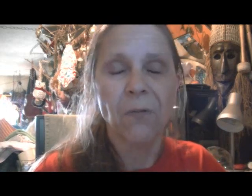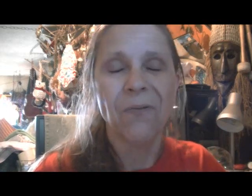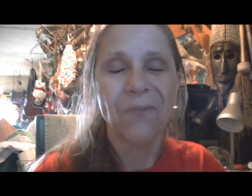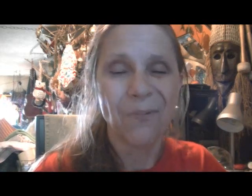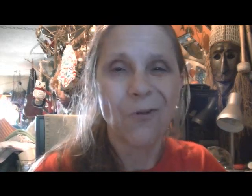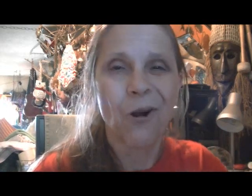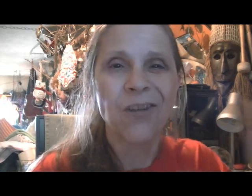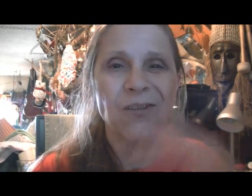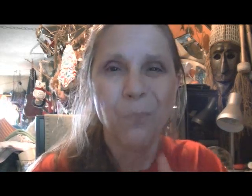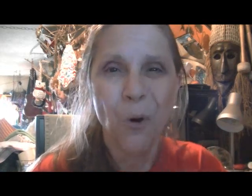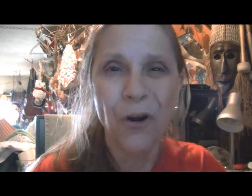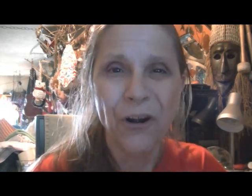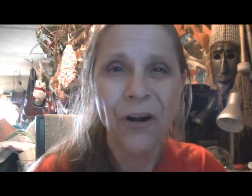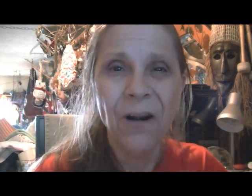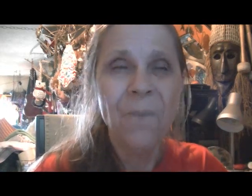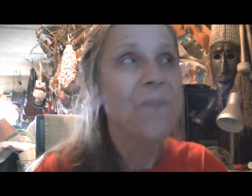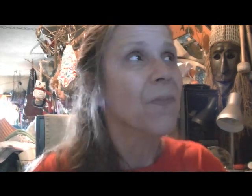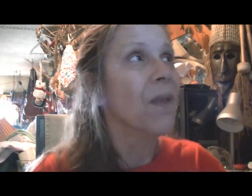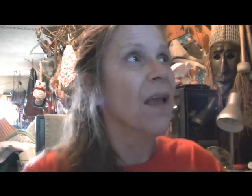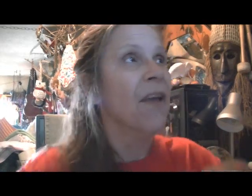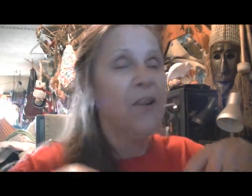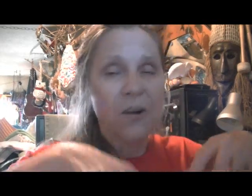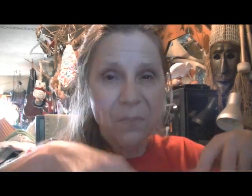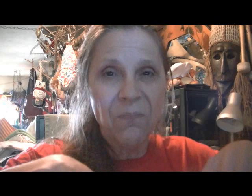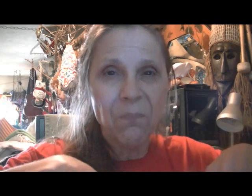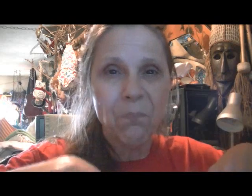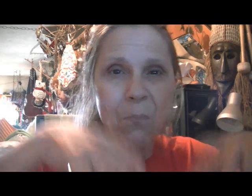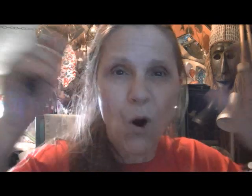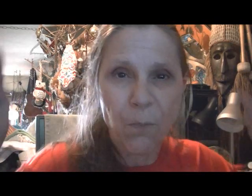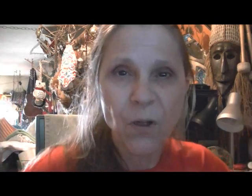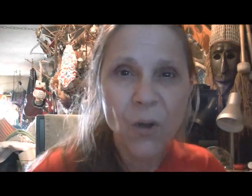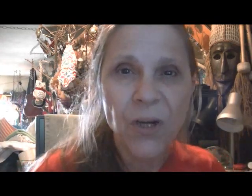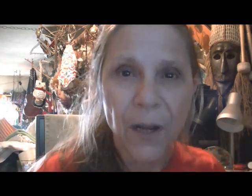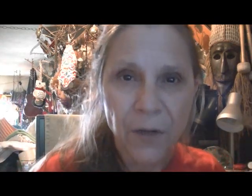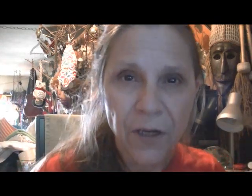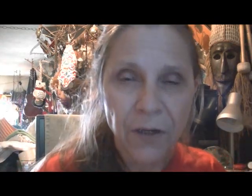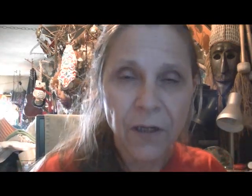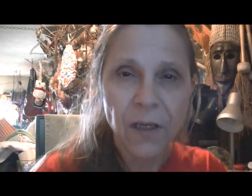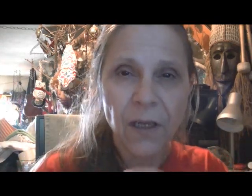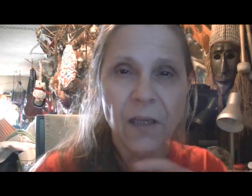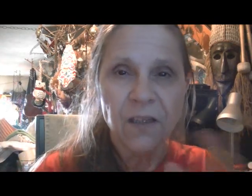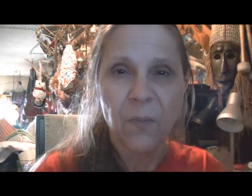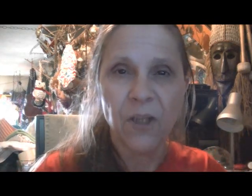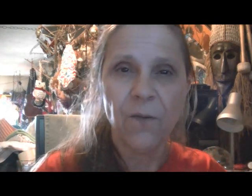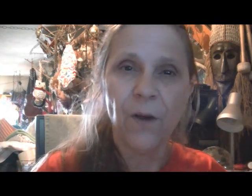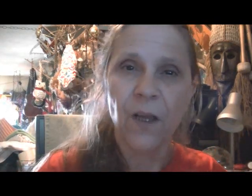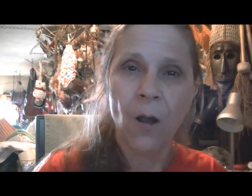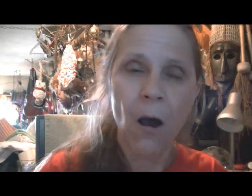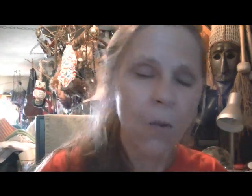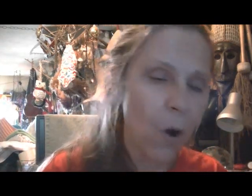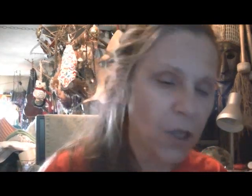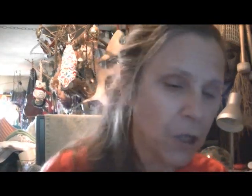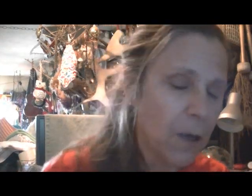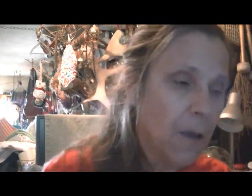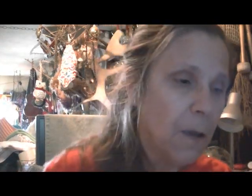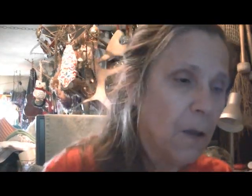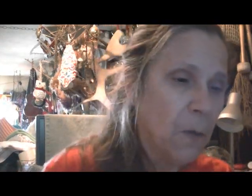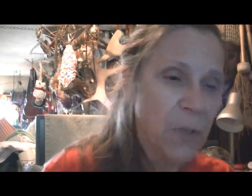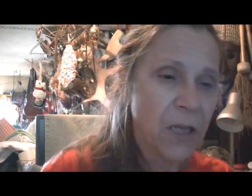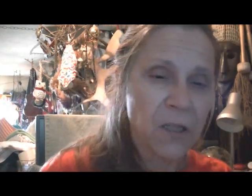can't cross the border and they're more polluted out here is a bunch of fucking